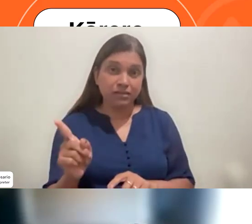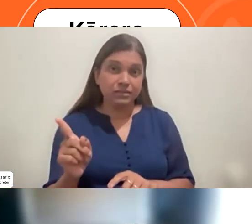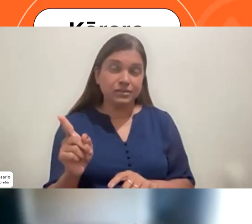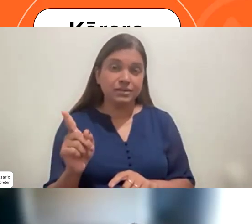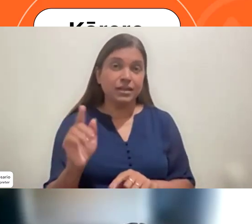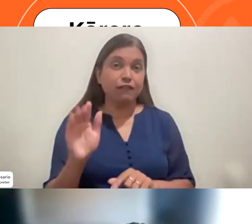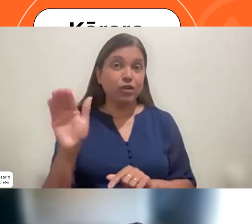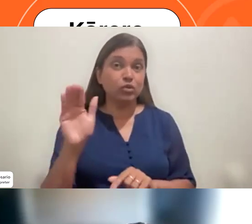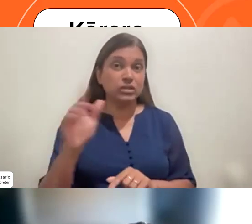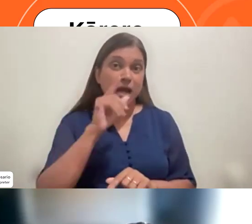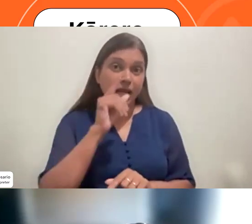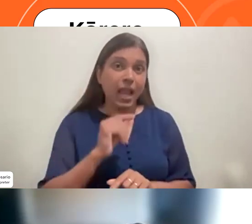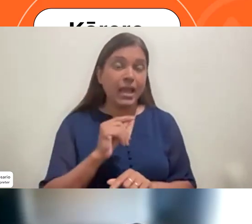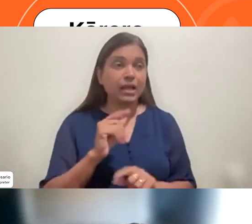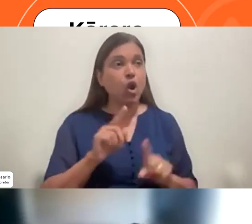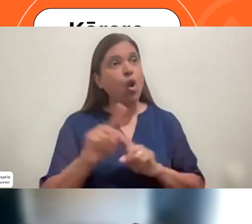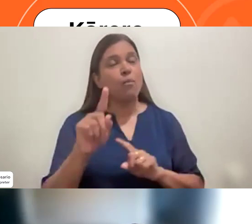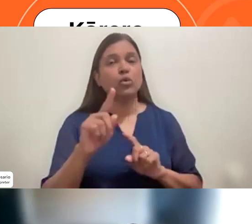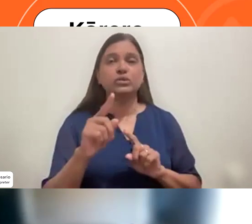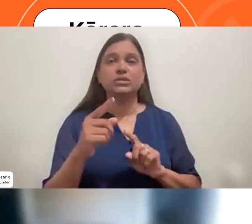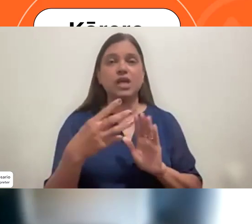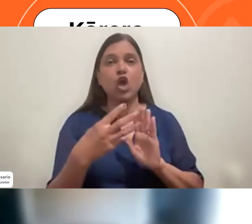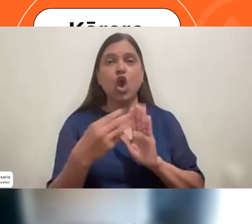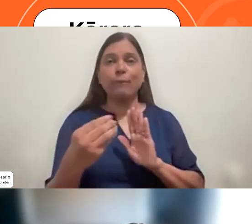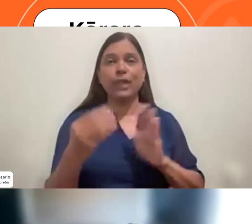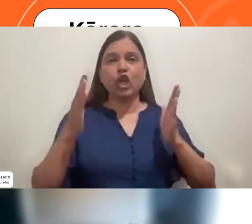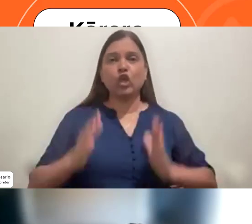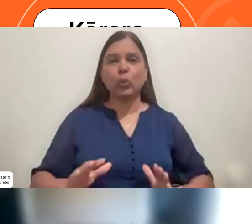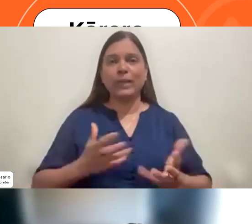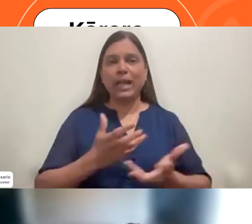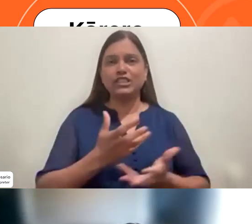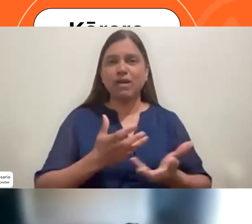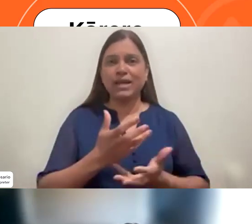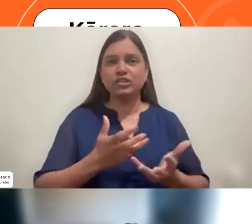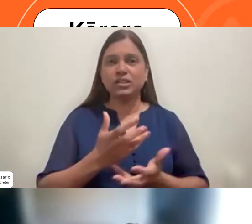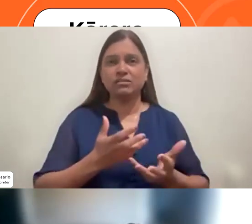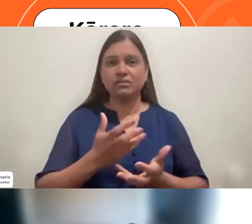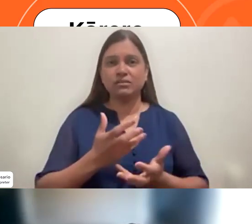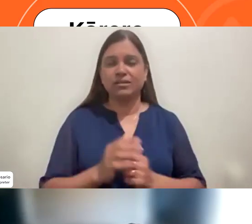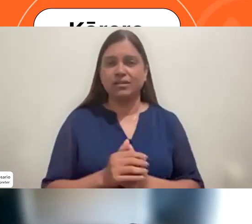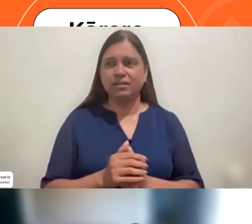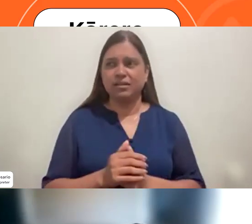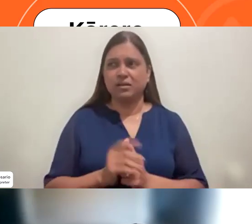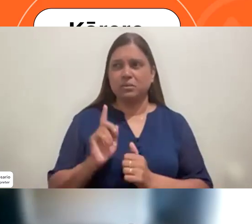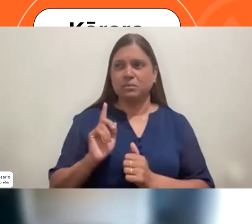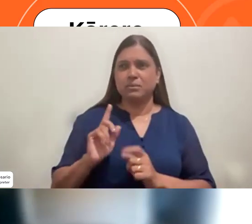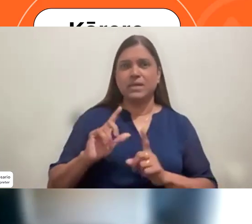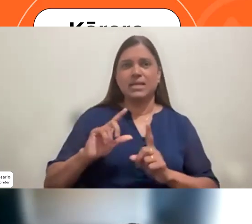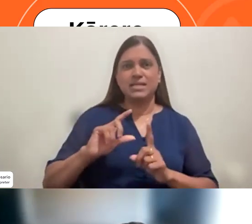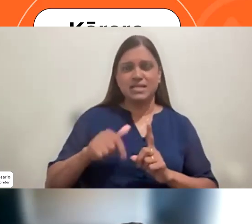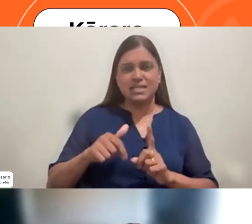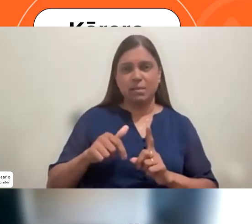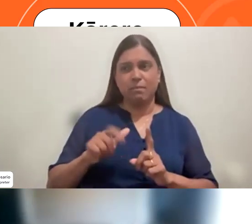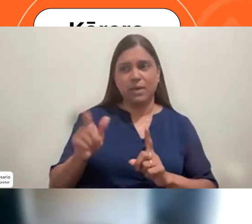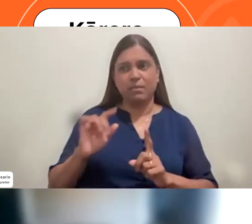to be, I think, for a very long time, the disability sector, disabled people are going to want to continue to meet with humans.